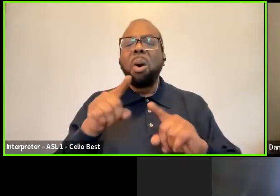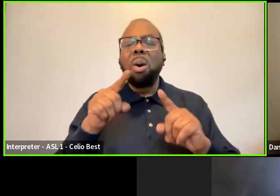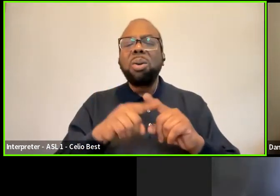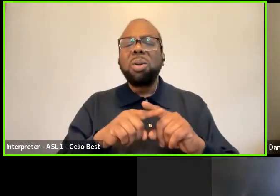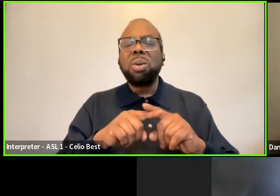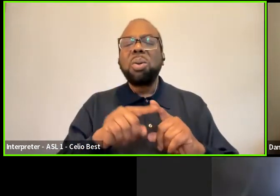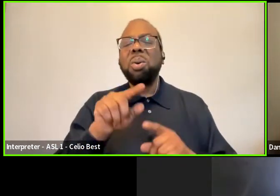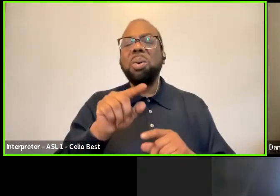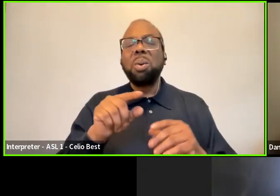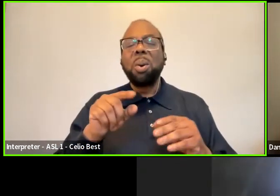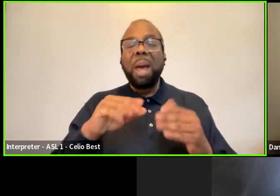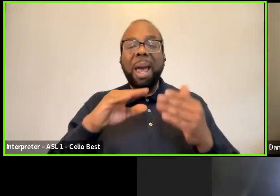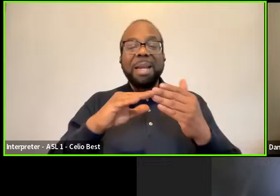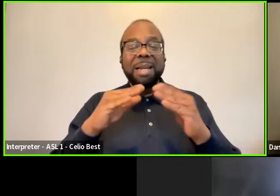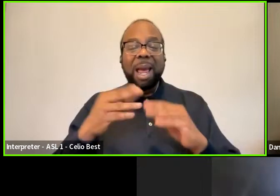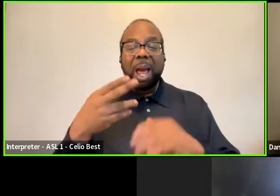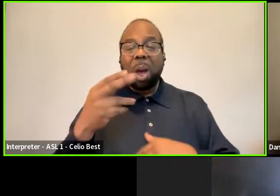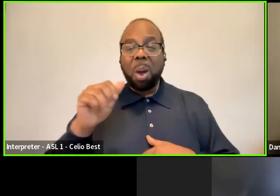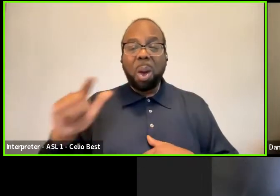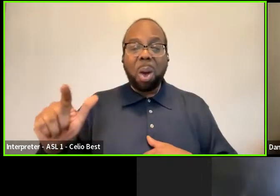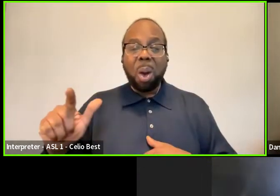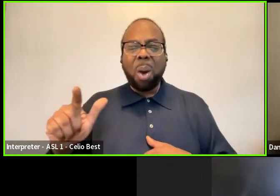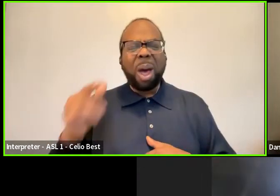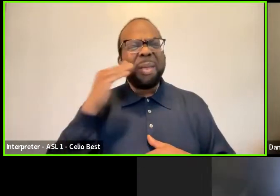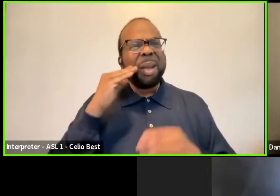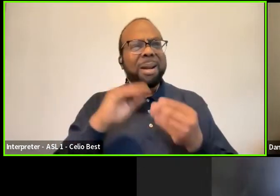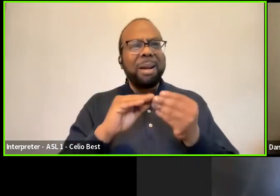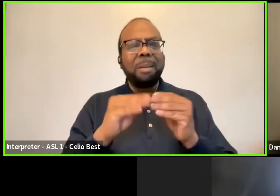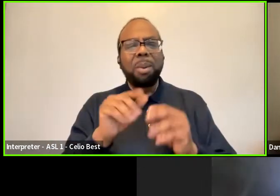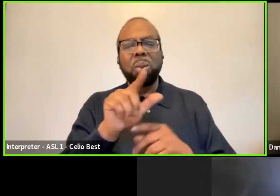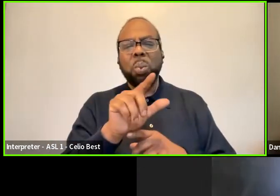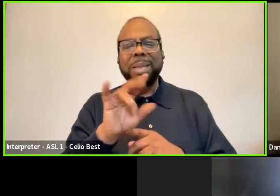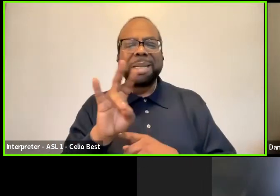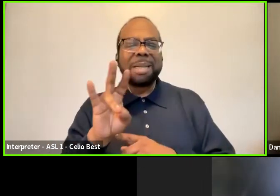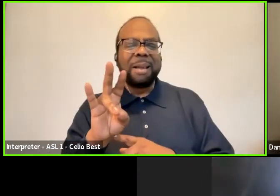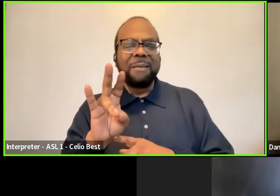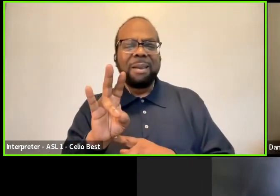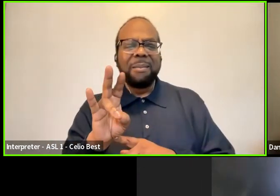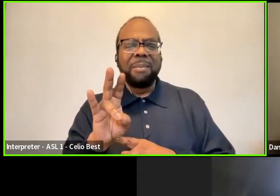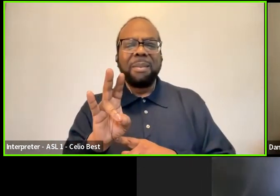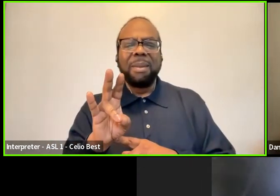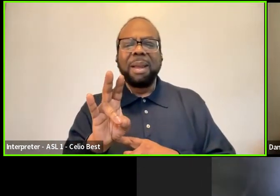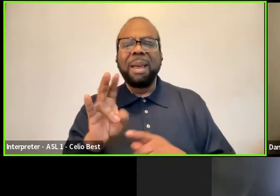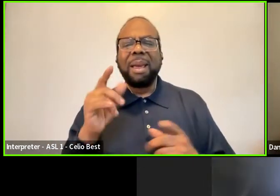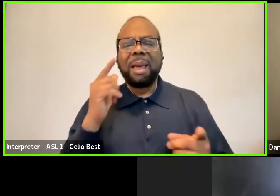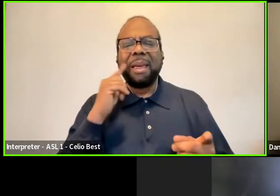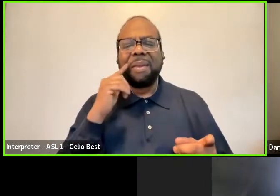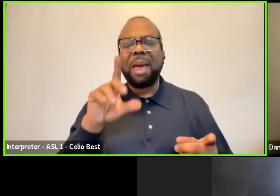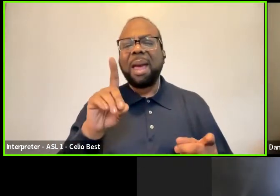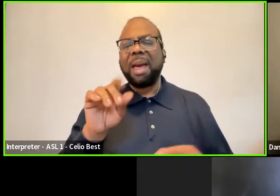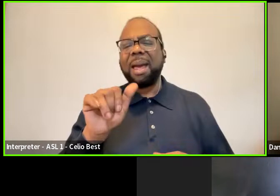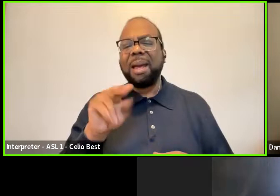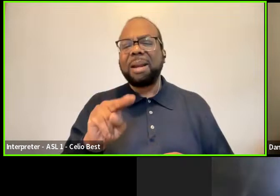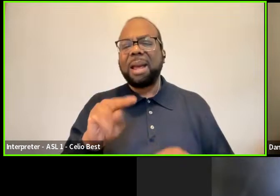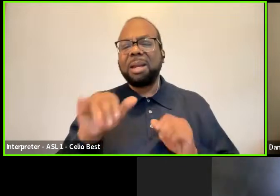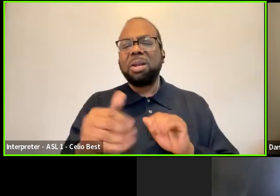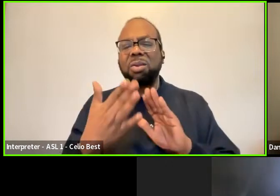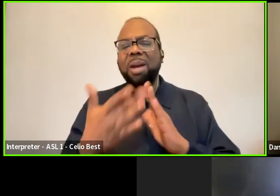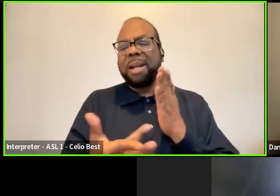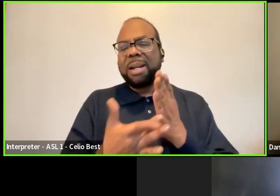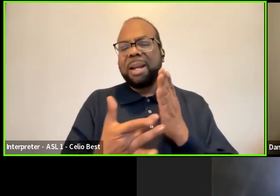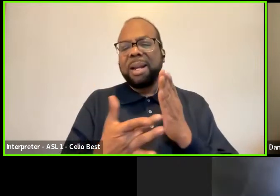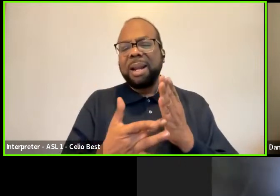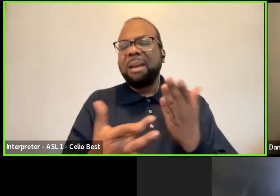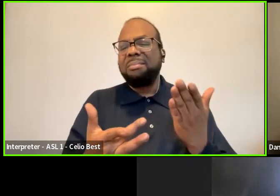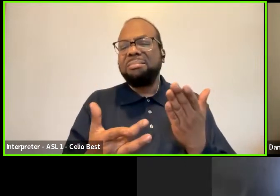halls, number 27, I believe it is. And I think Dan addressed the technical aspect of this